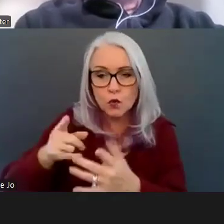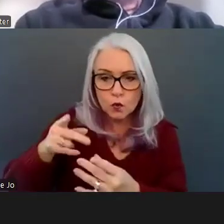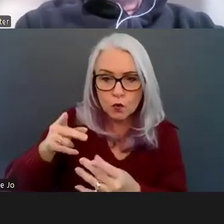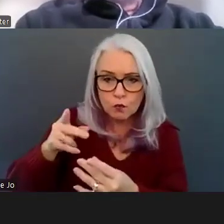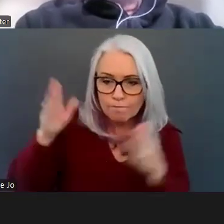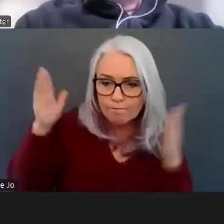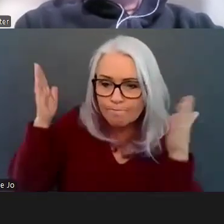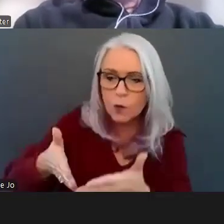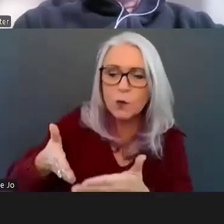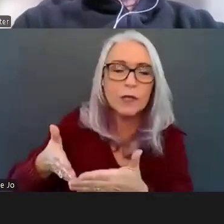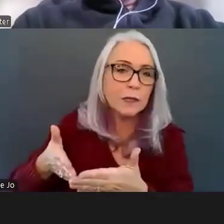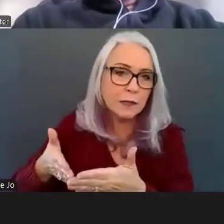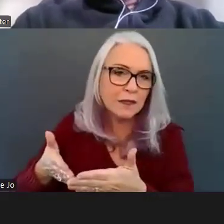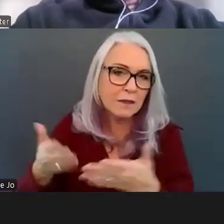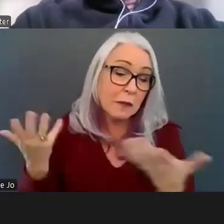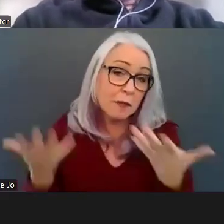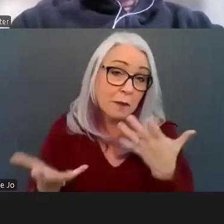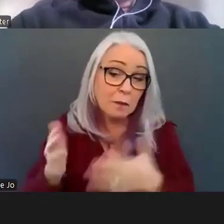are just some general thoughts.